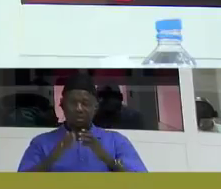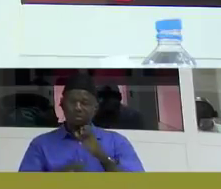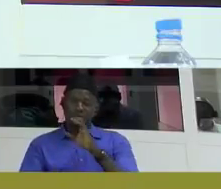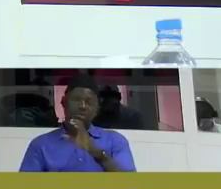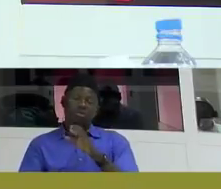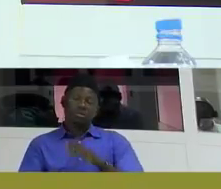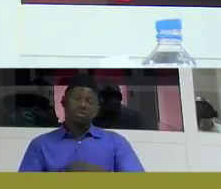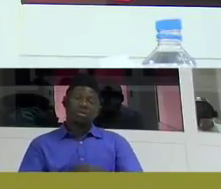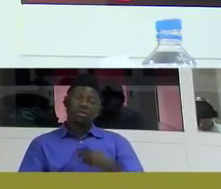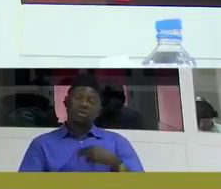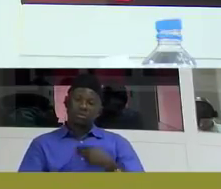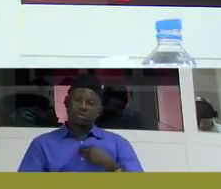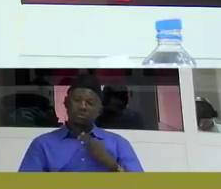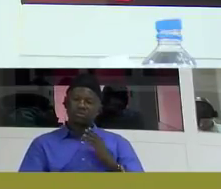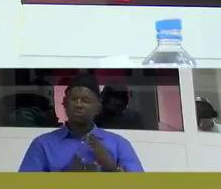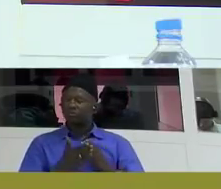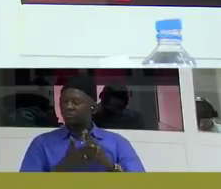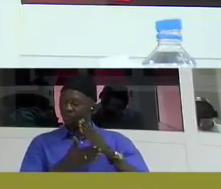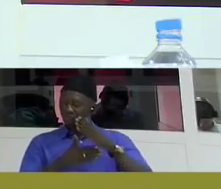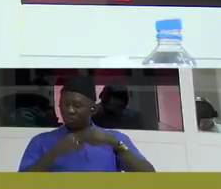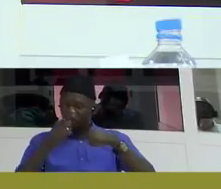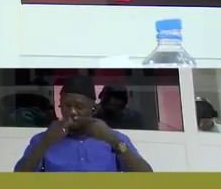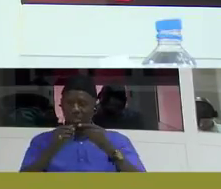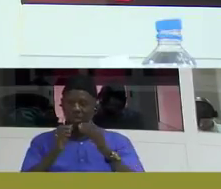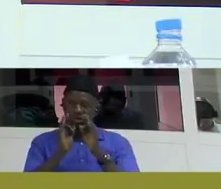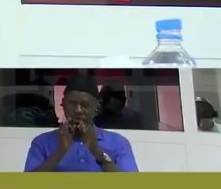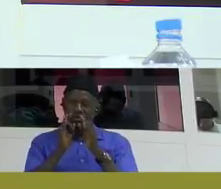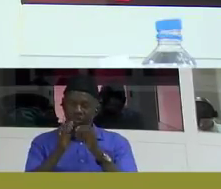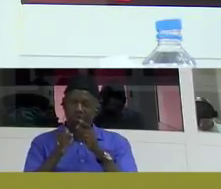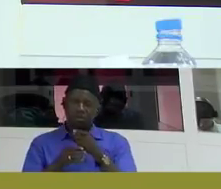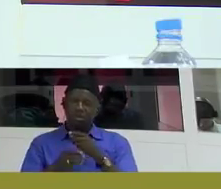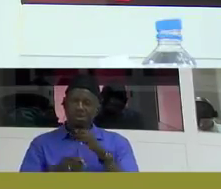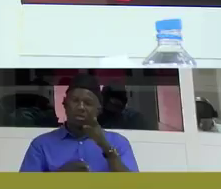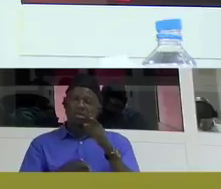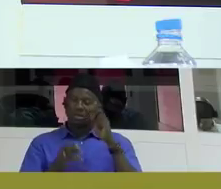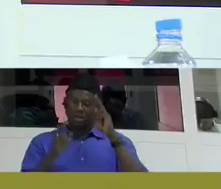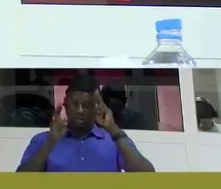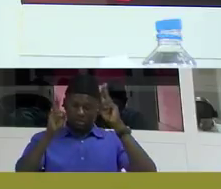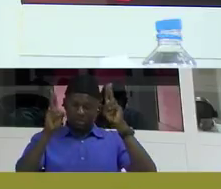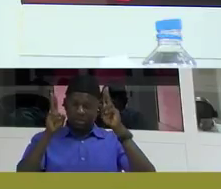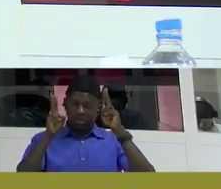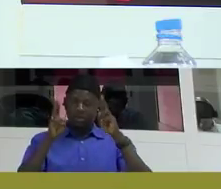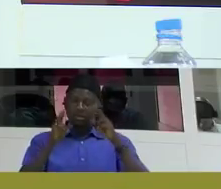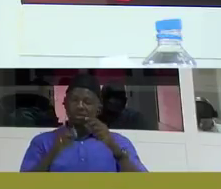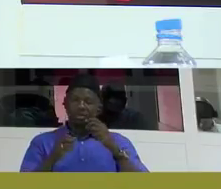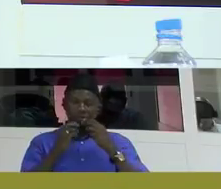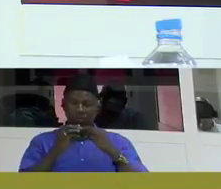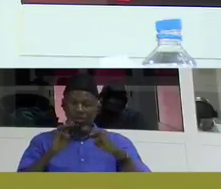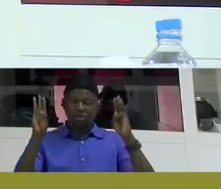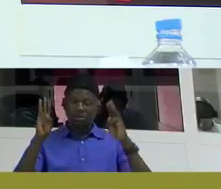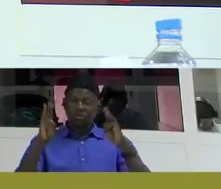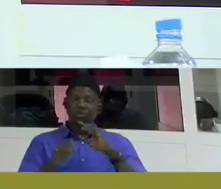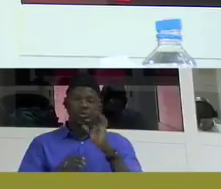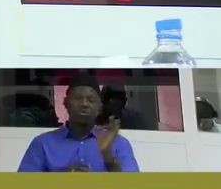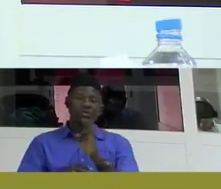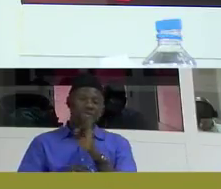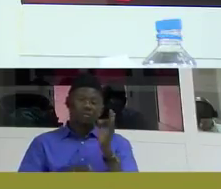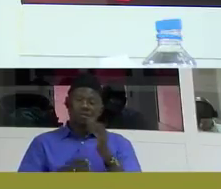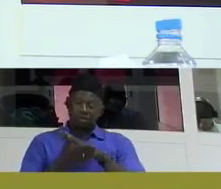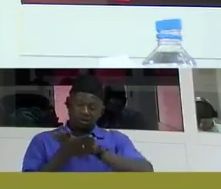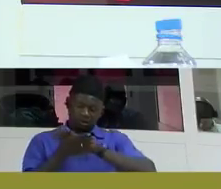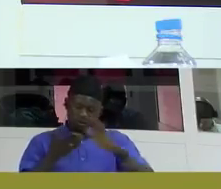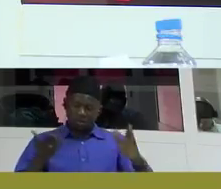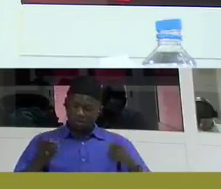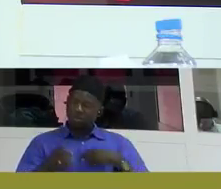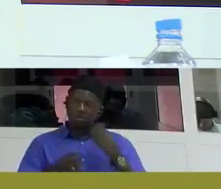I am to further inform you that His Excellency, the President's declaration, was very clear